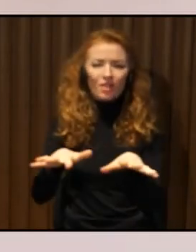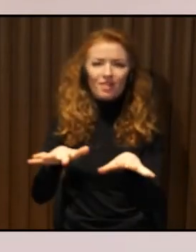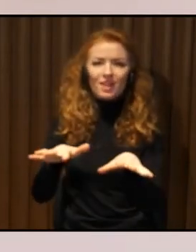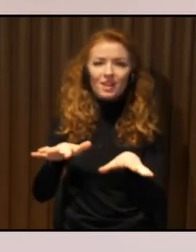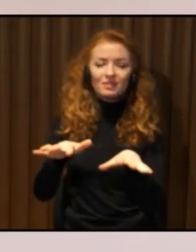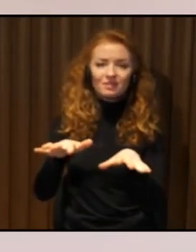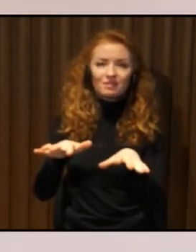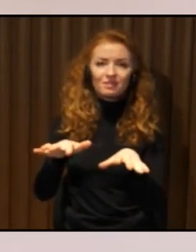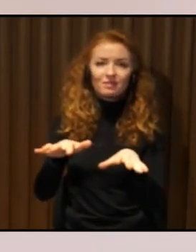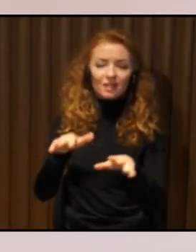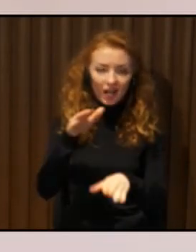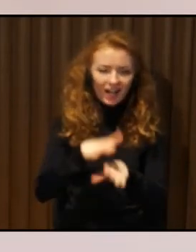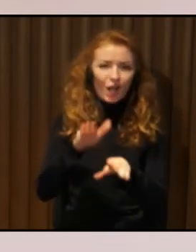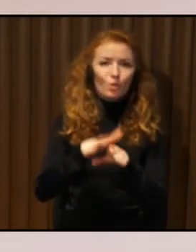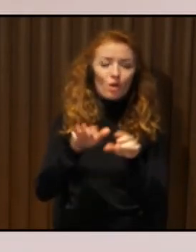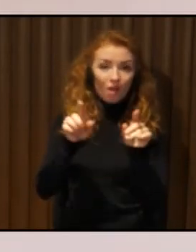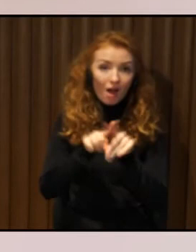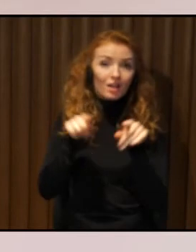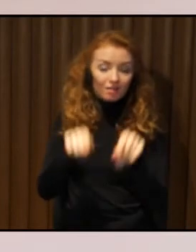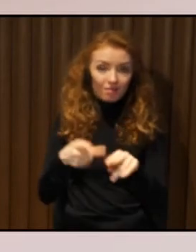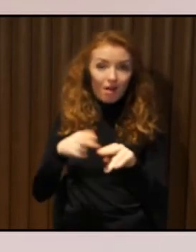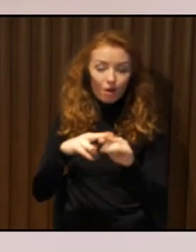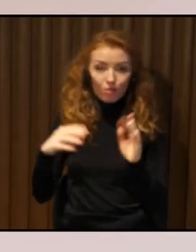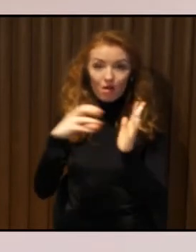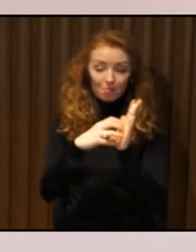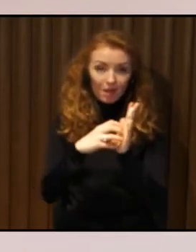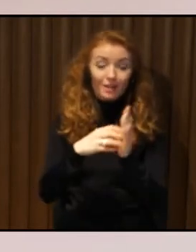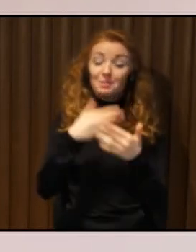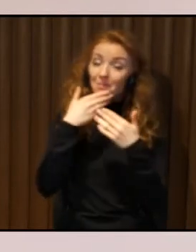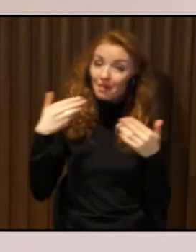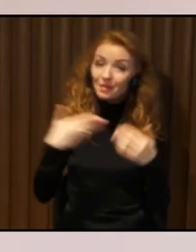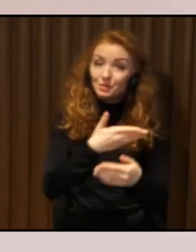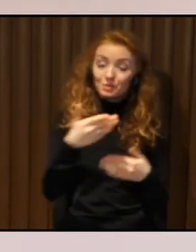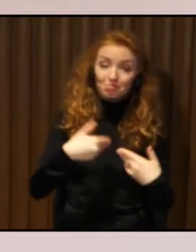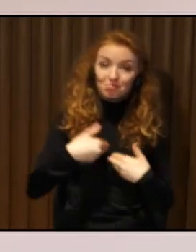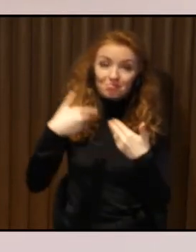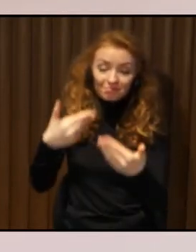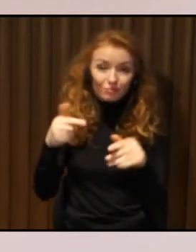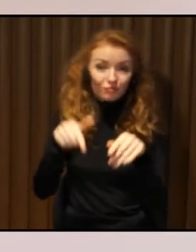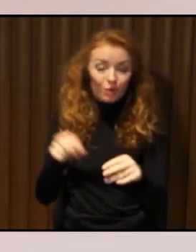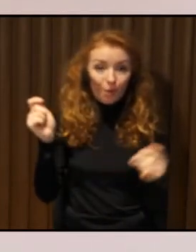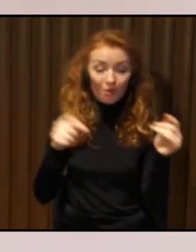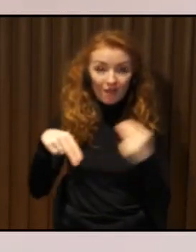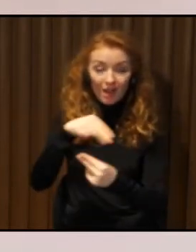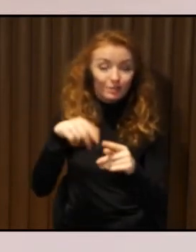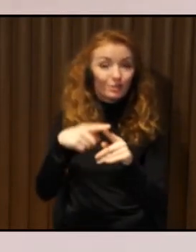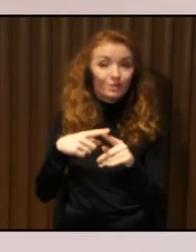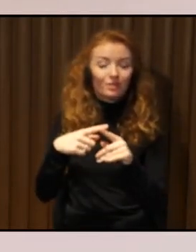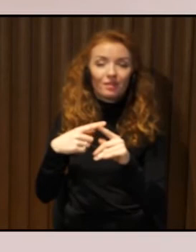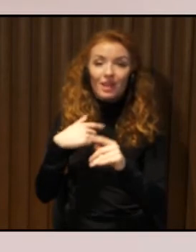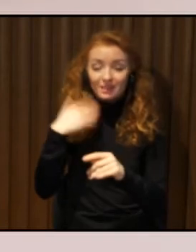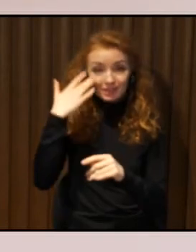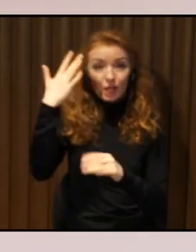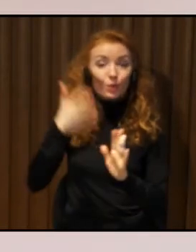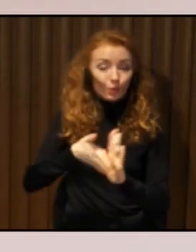me and for making this day and this conference. And hopefully we'll see improvement all over the world. Sure. Because there